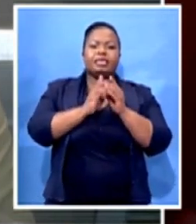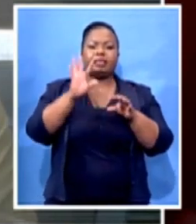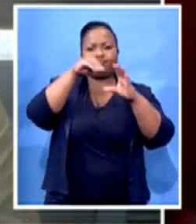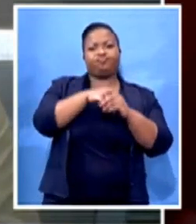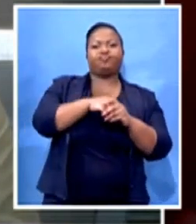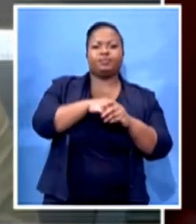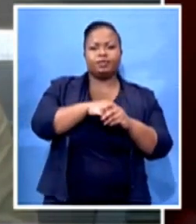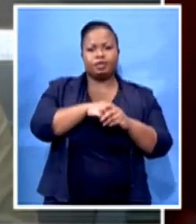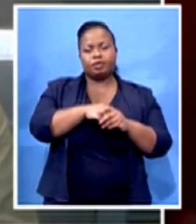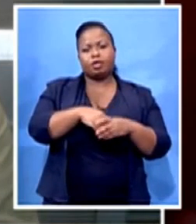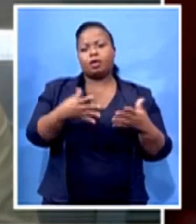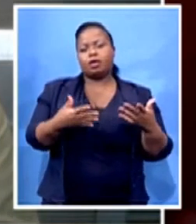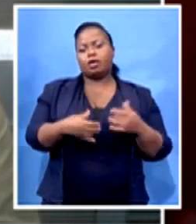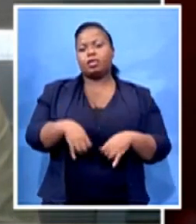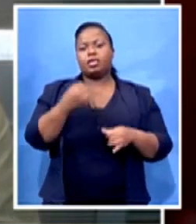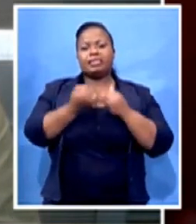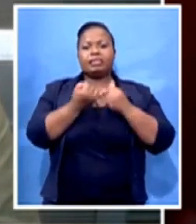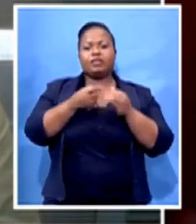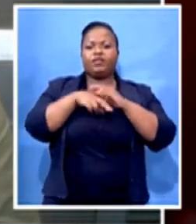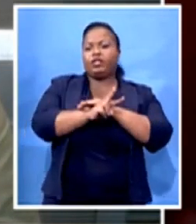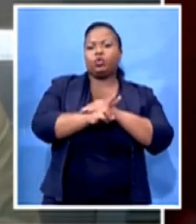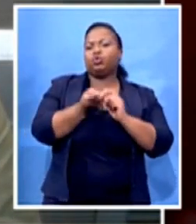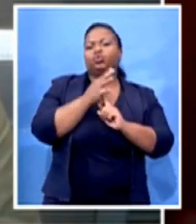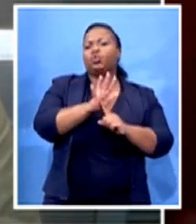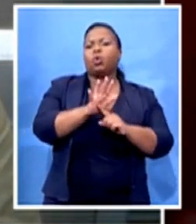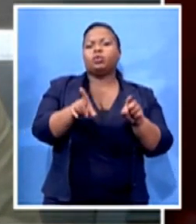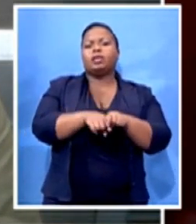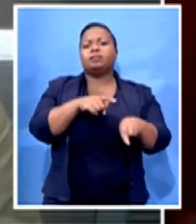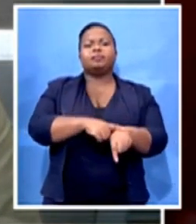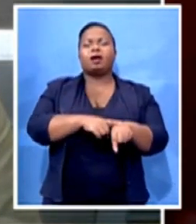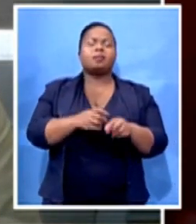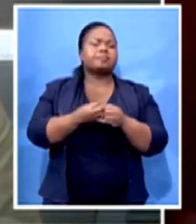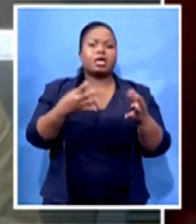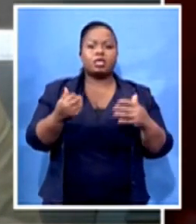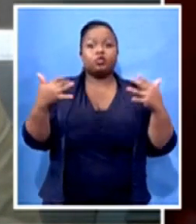and shocks and annoys everybody. But it can get more serious than that.